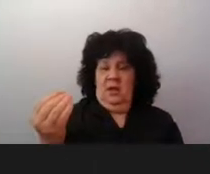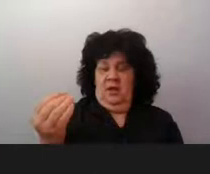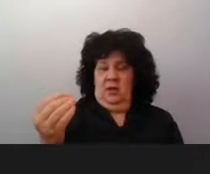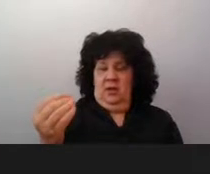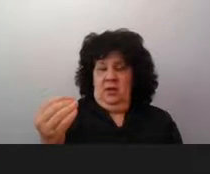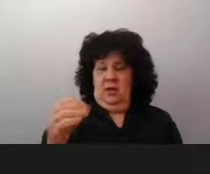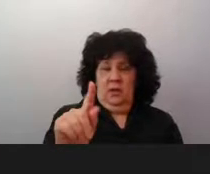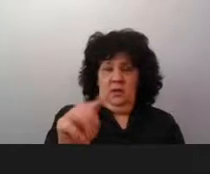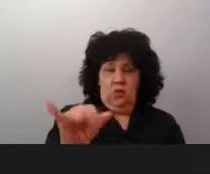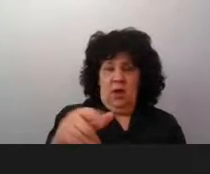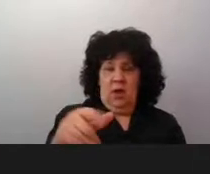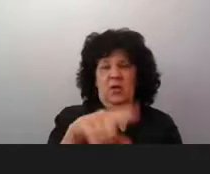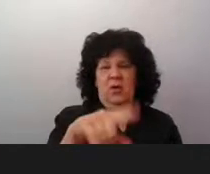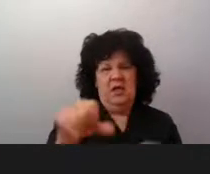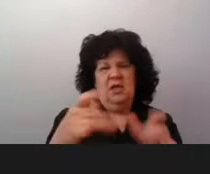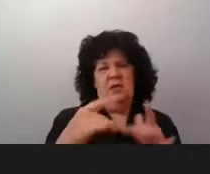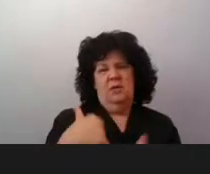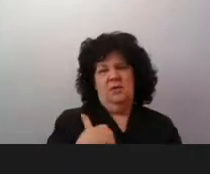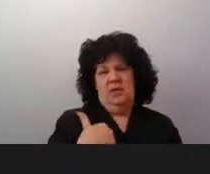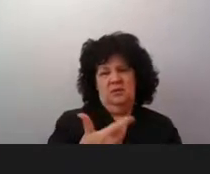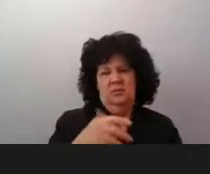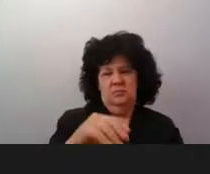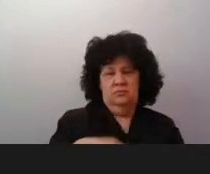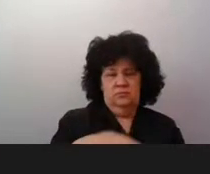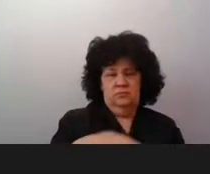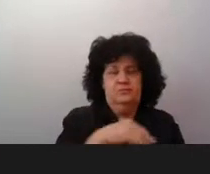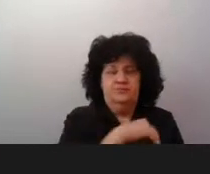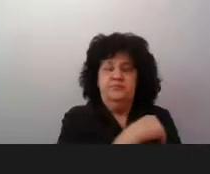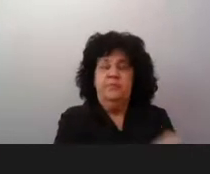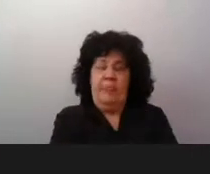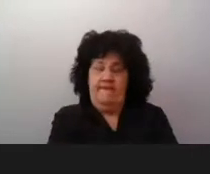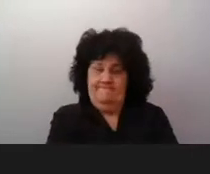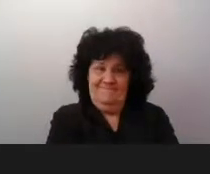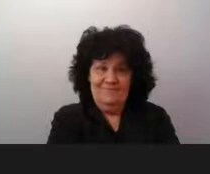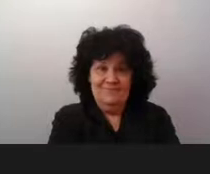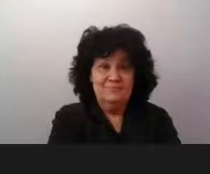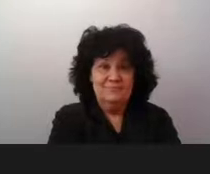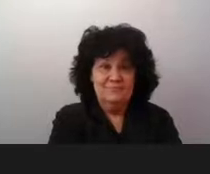Troy, they all have my contact information, as well as Jeff Kosis, my boss.